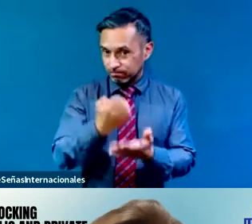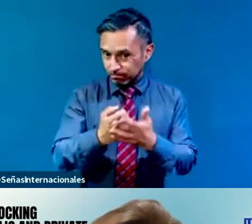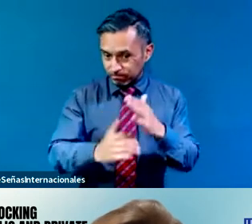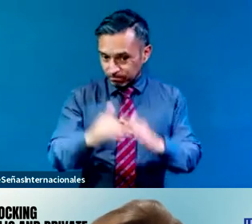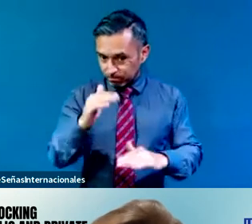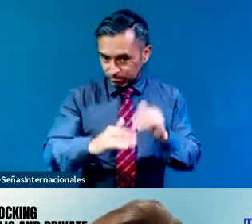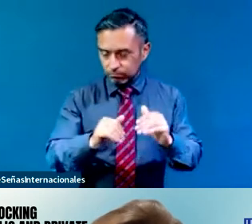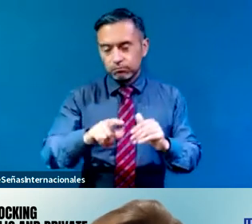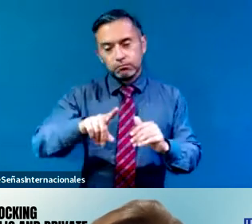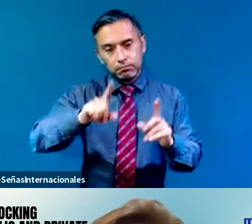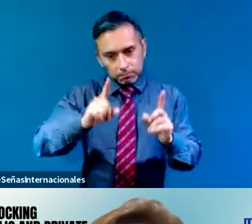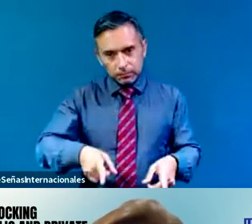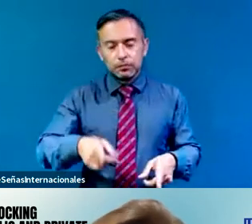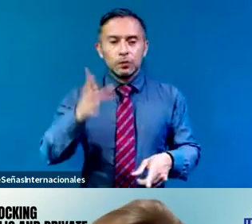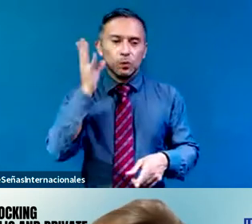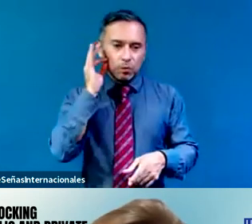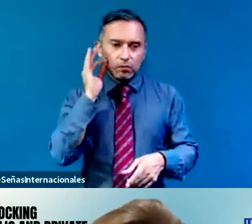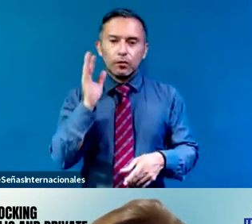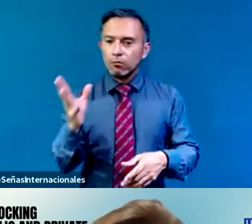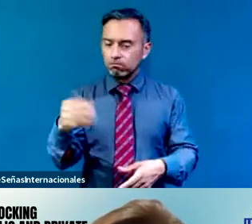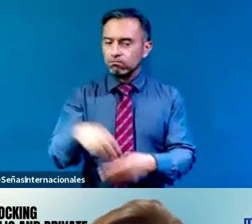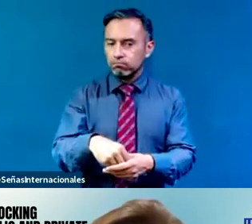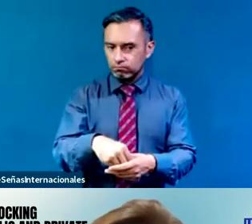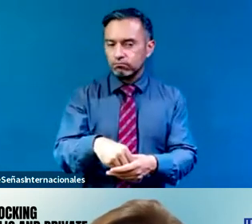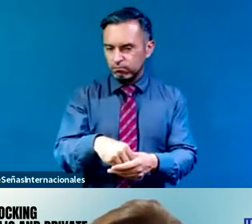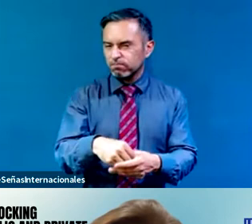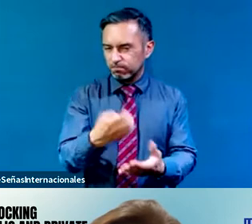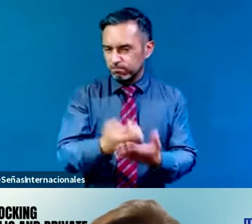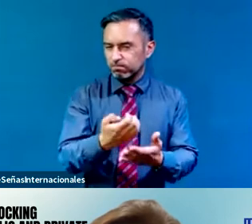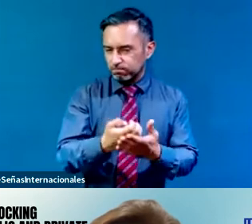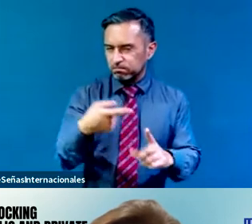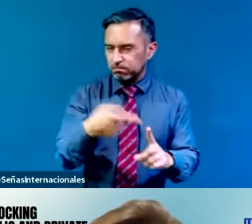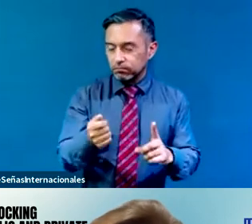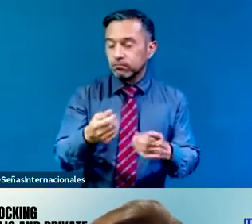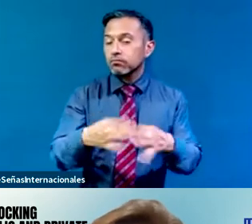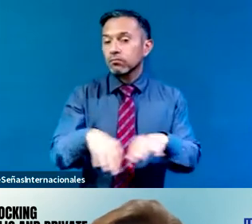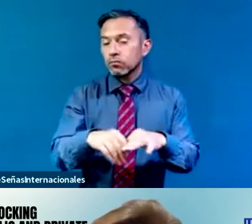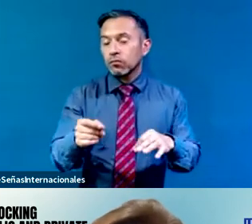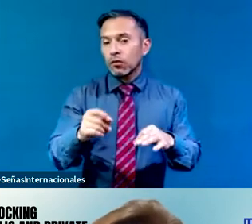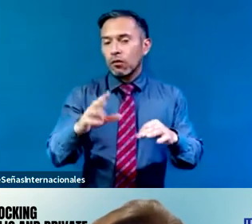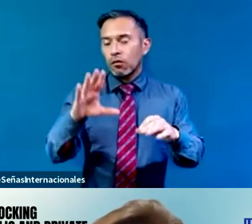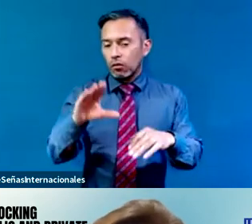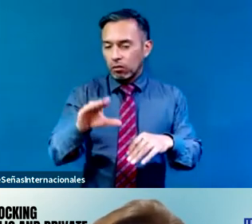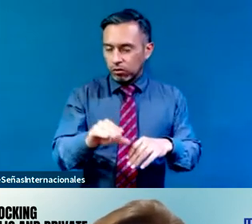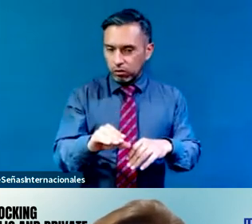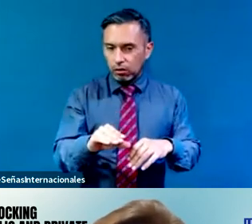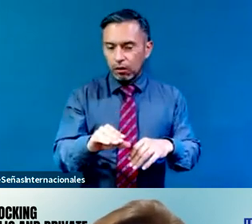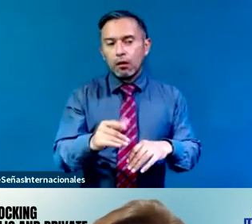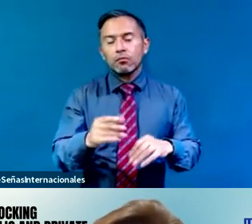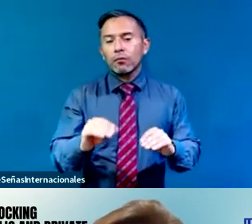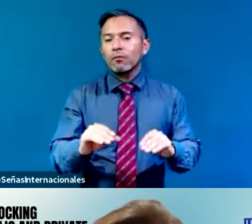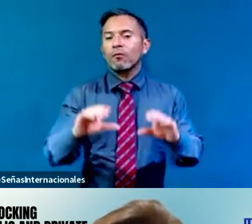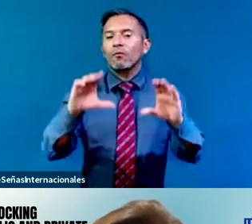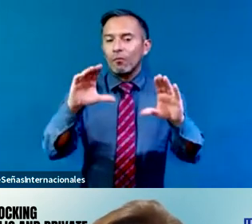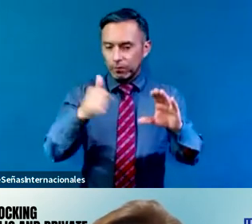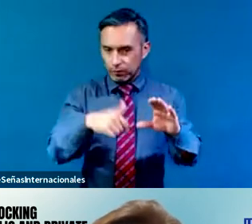to rebuild economies. We urge governments to prioritize certain financial and economic measures, funds for grassroots level